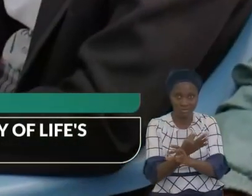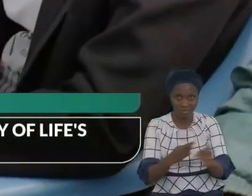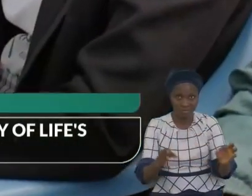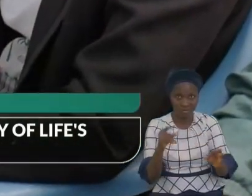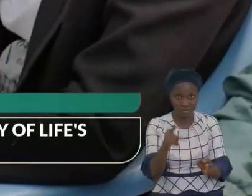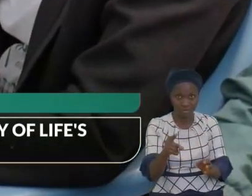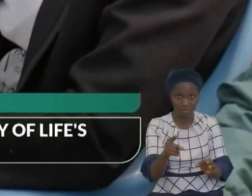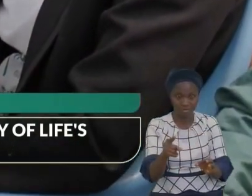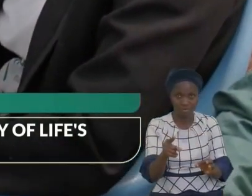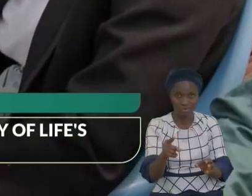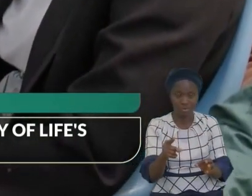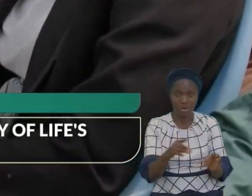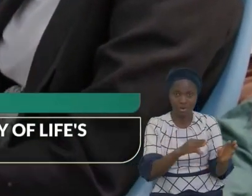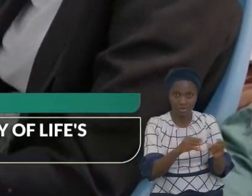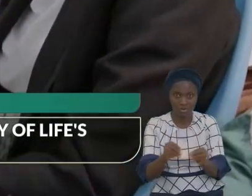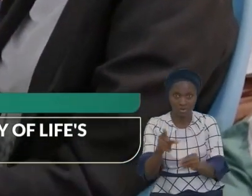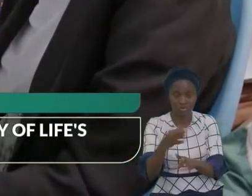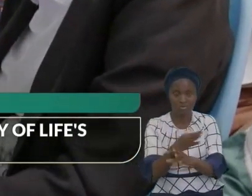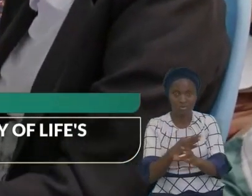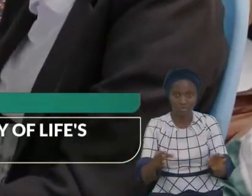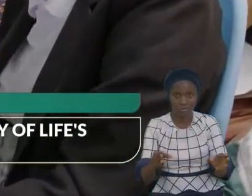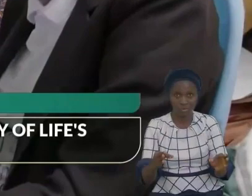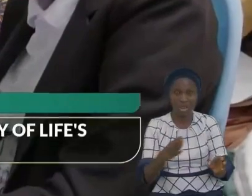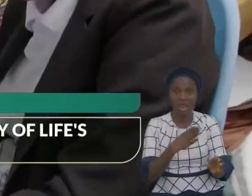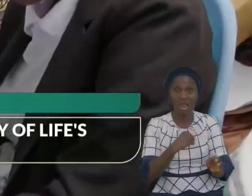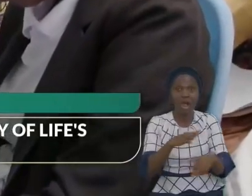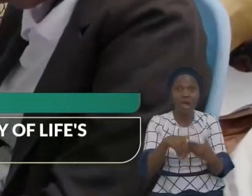life, all the things that